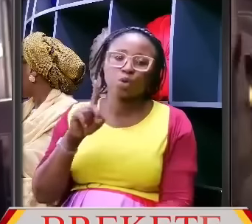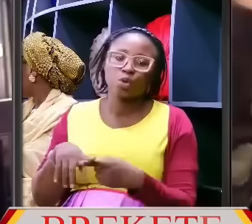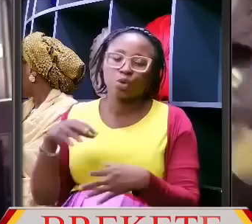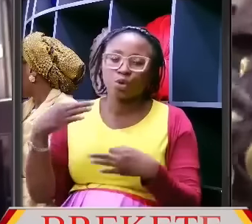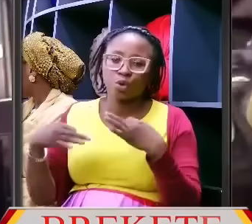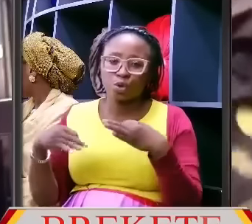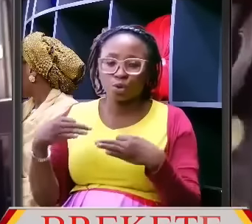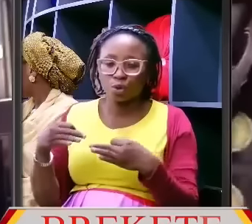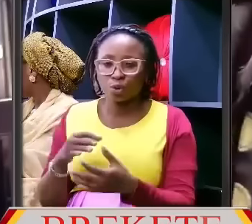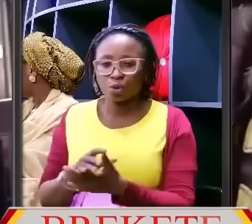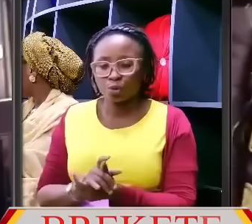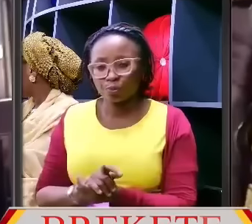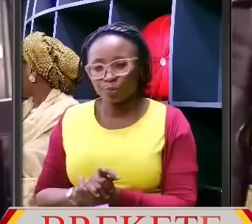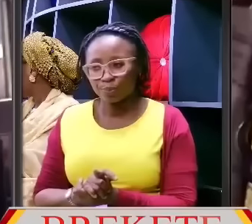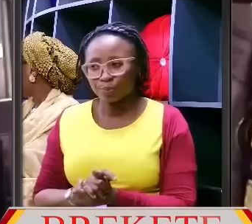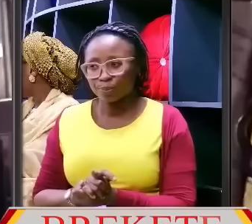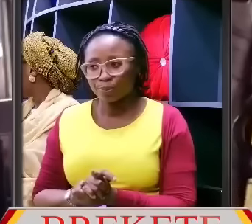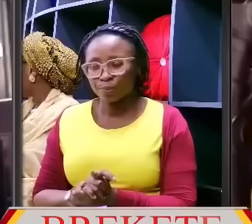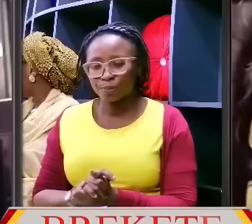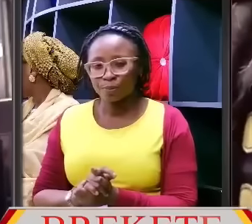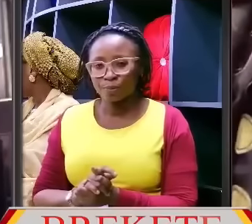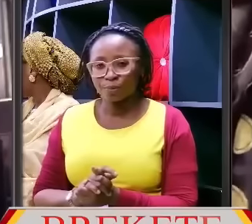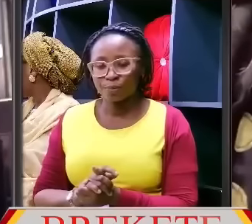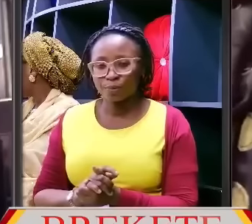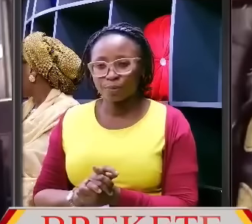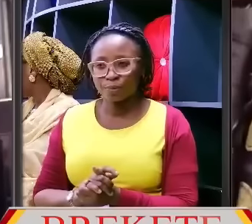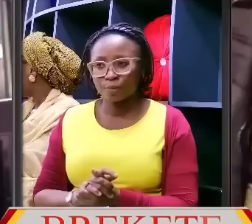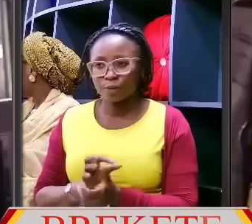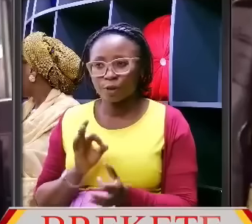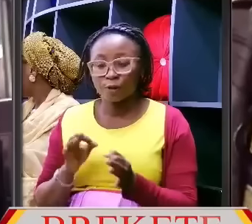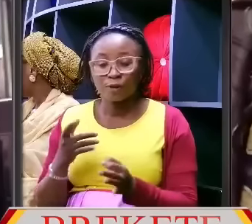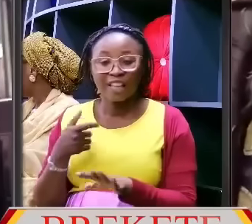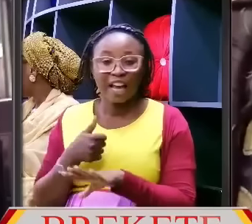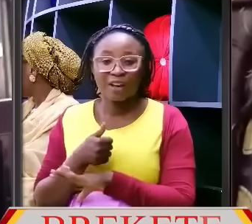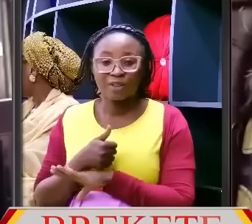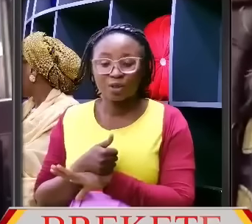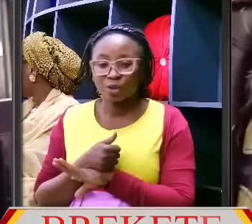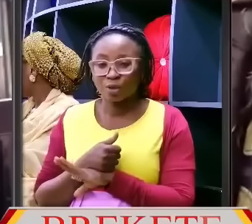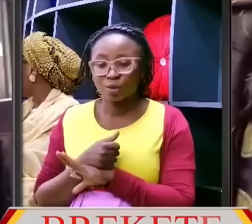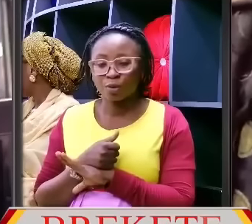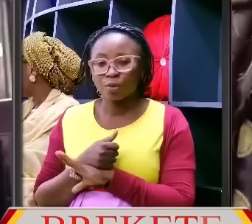can't be greedy, Negwomegwe. If it if the allegation.